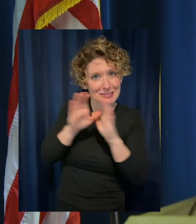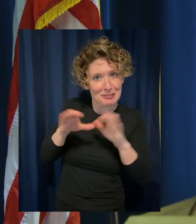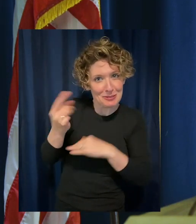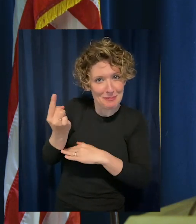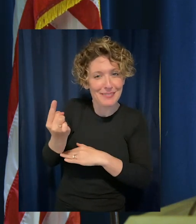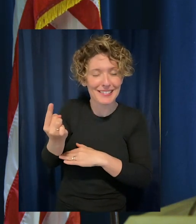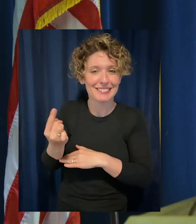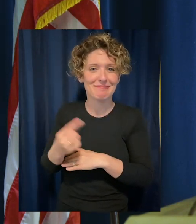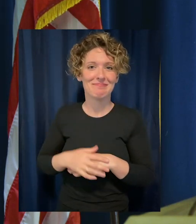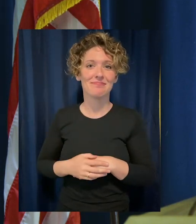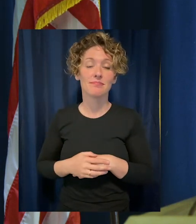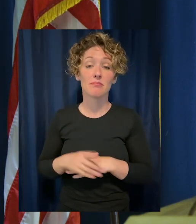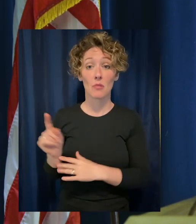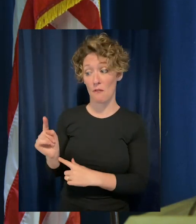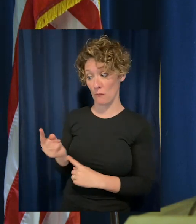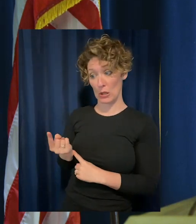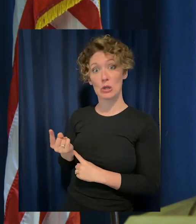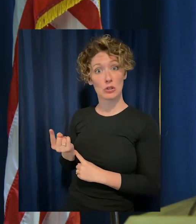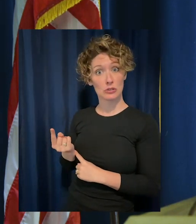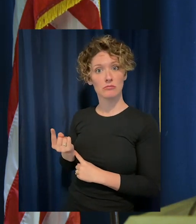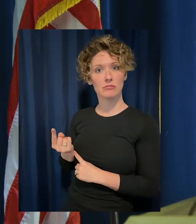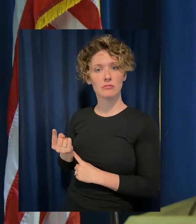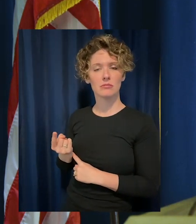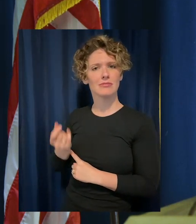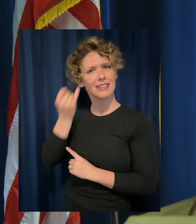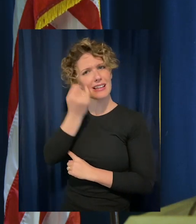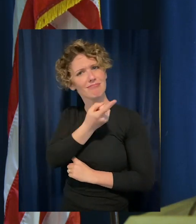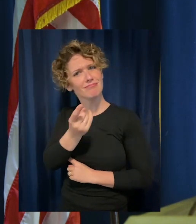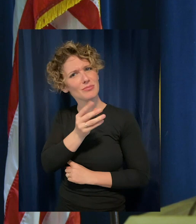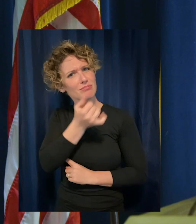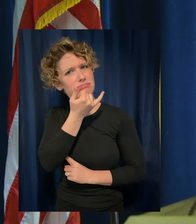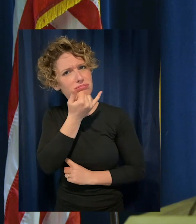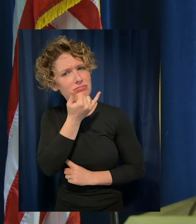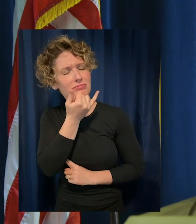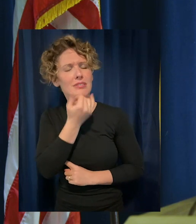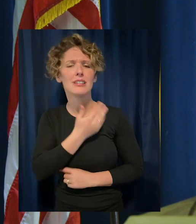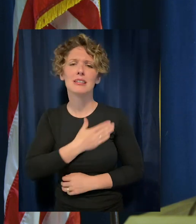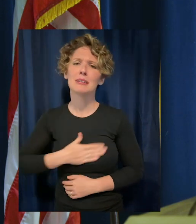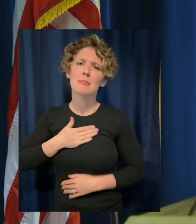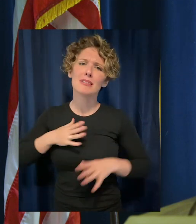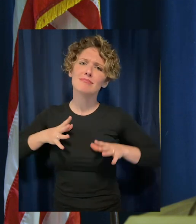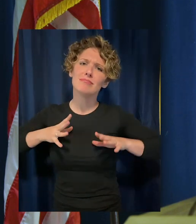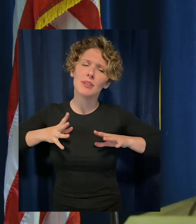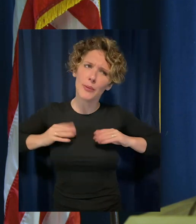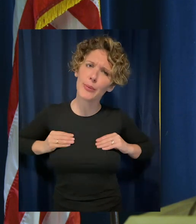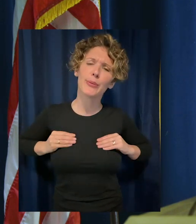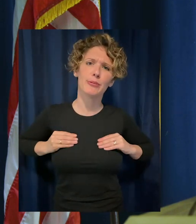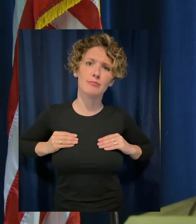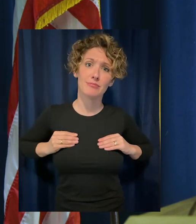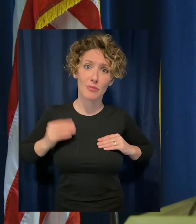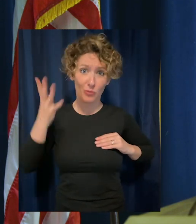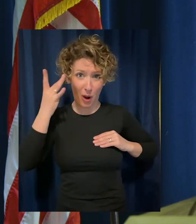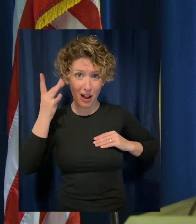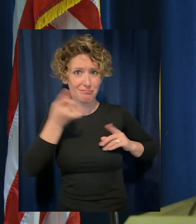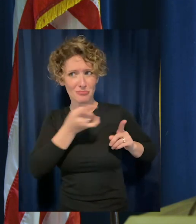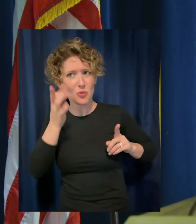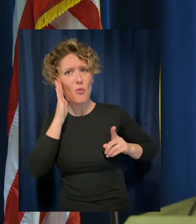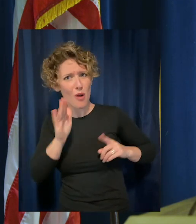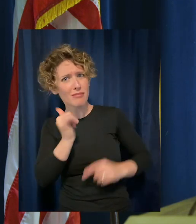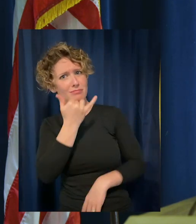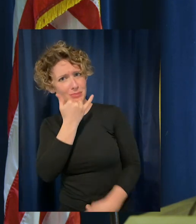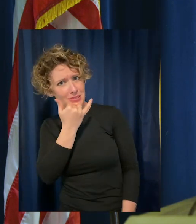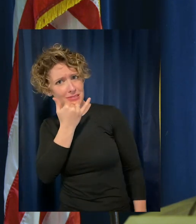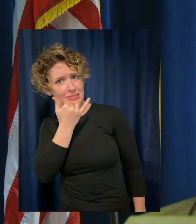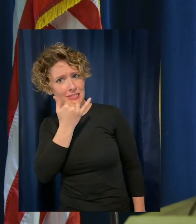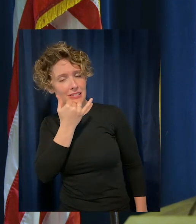I want to ask you to own your mistakes when you mess up. And you will mess up because you're human. But remember, your mistakes will